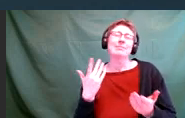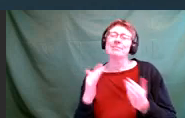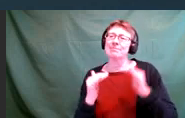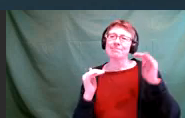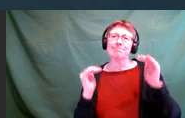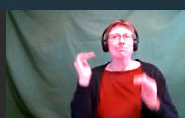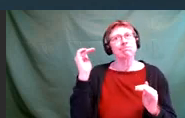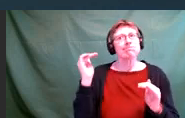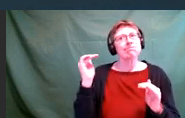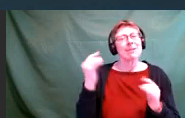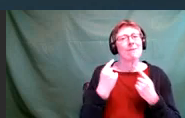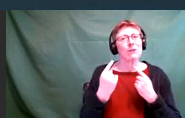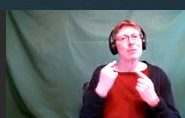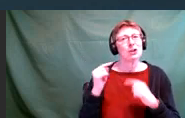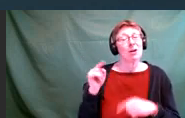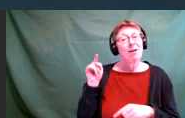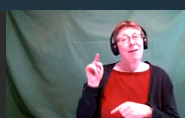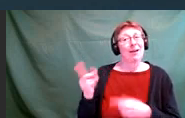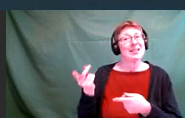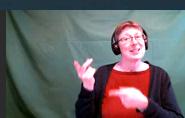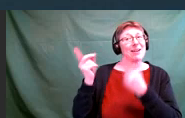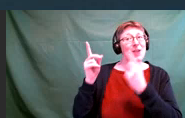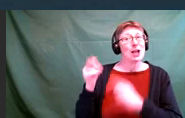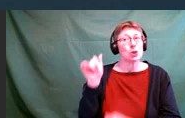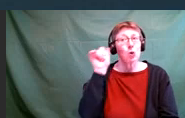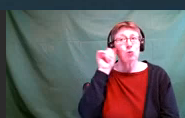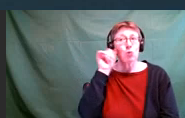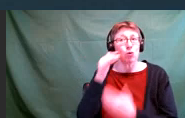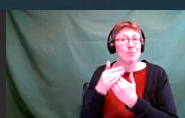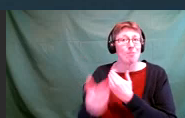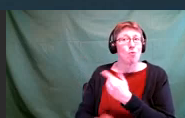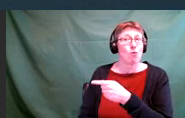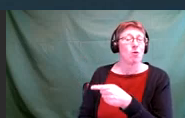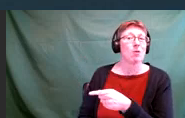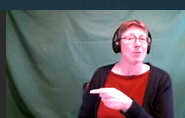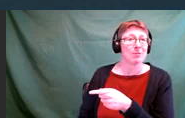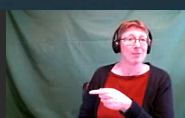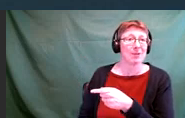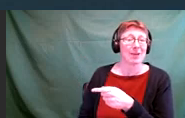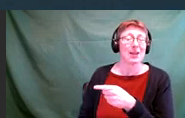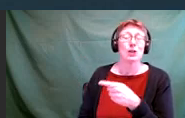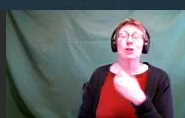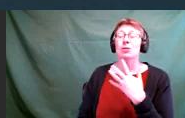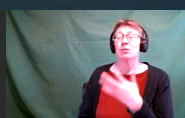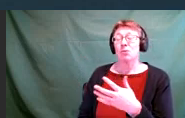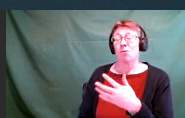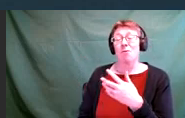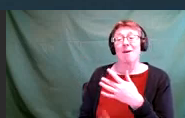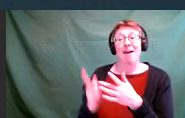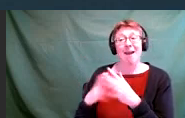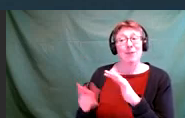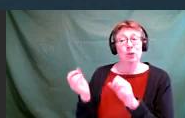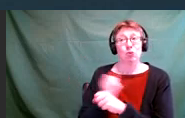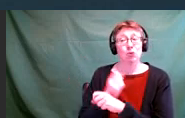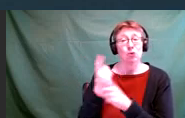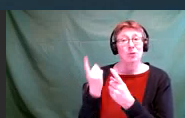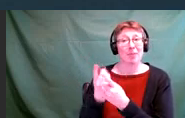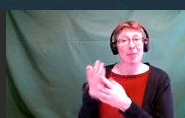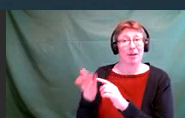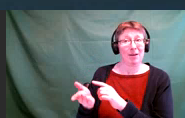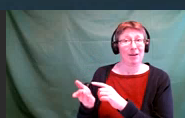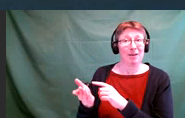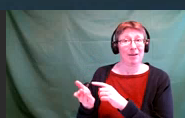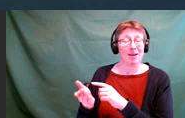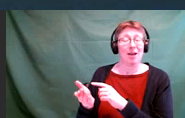information and the director of that company knows more about the company than is factored into the